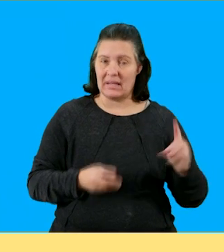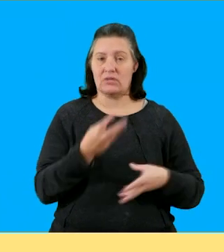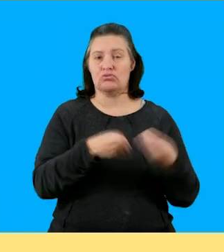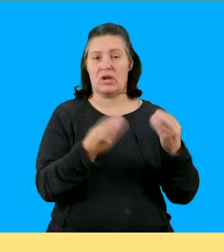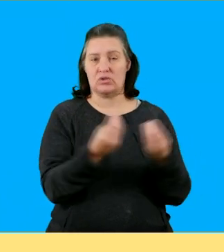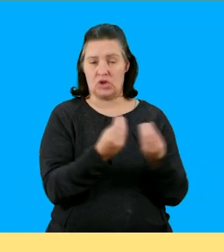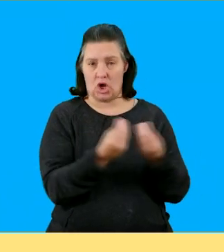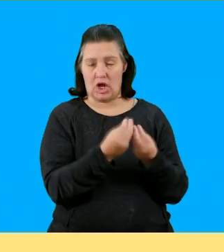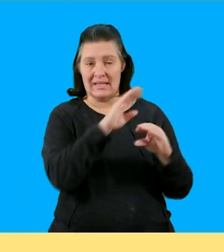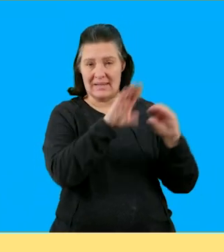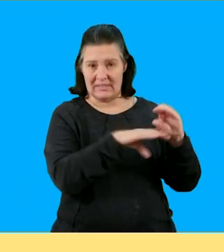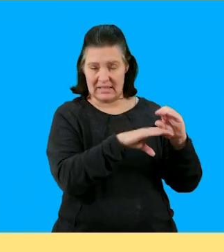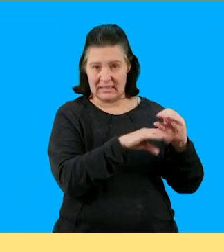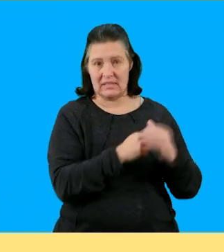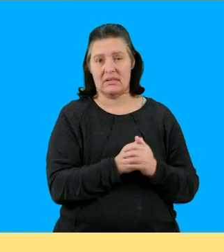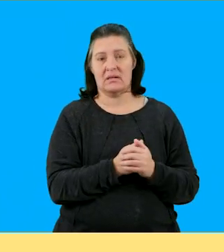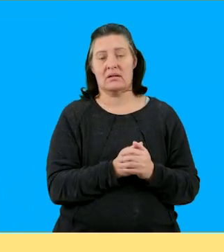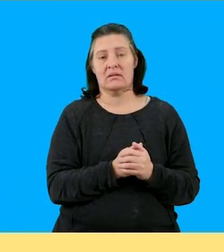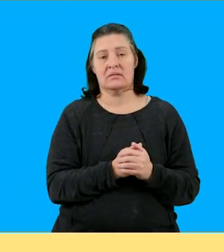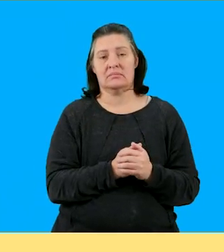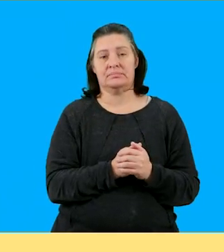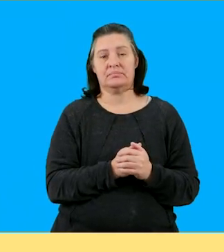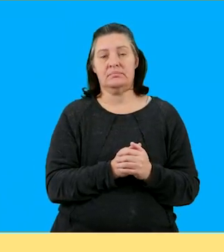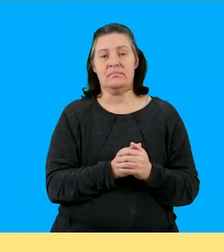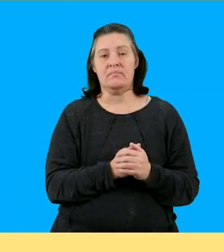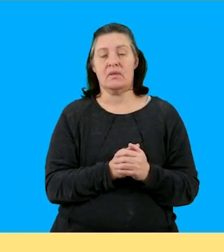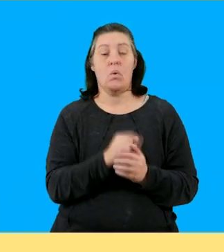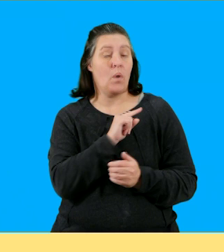our trading stock deficit. We are debiting